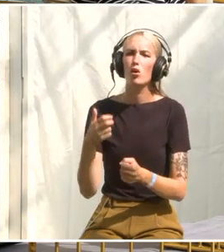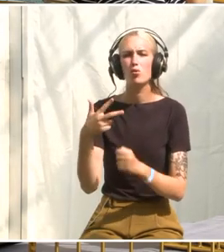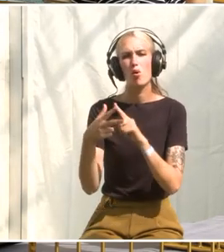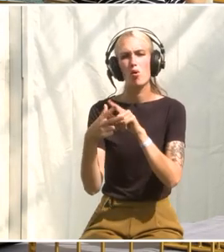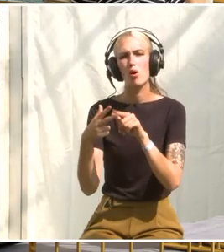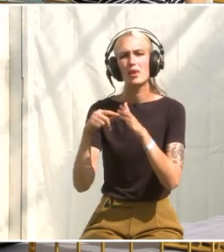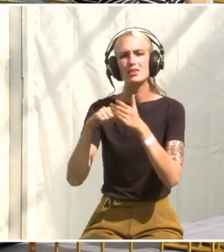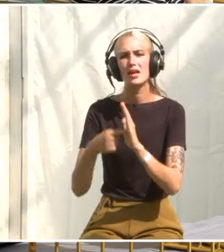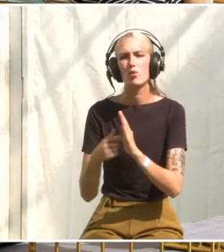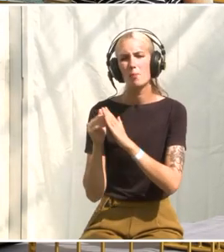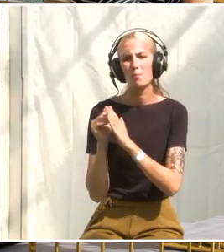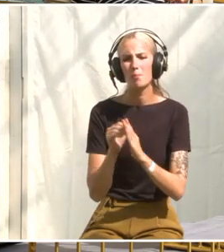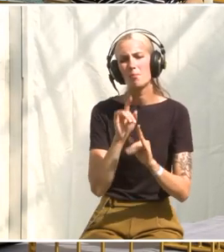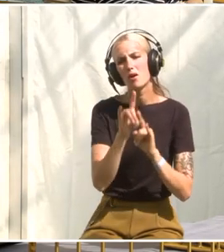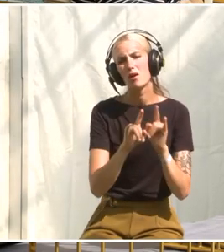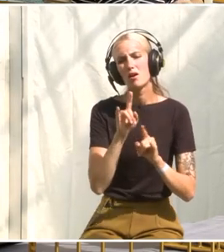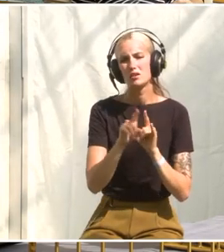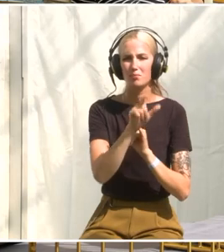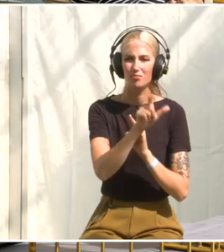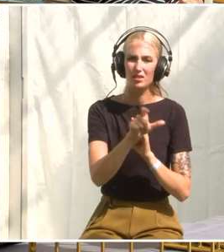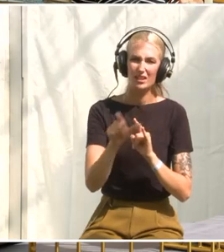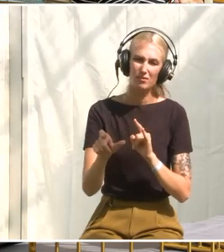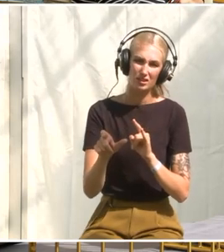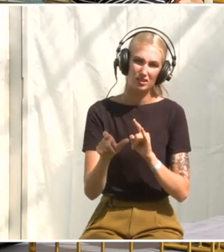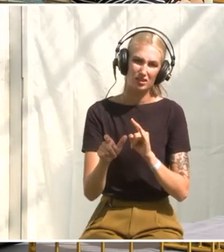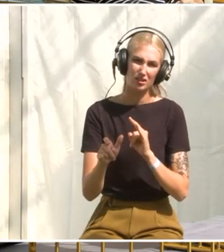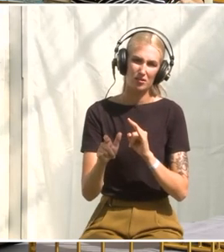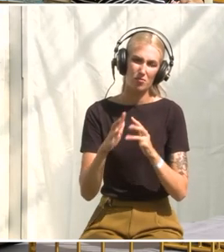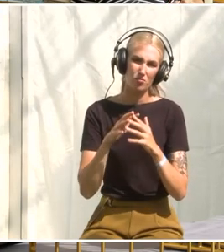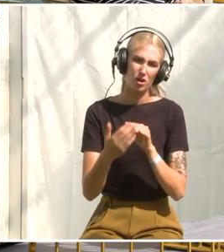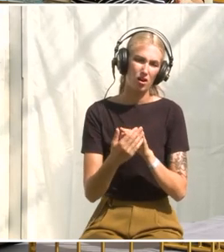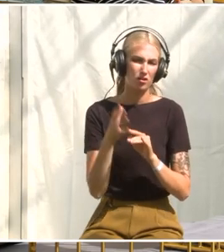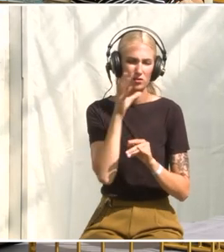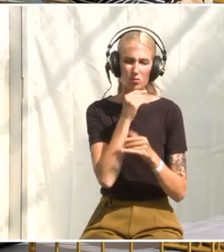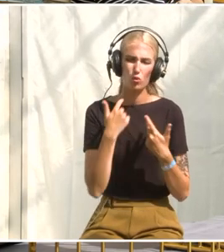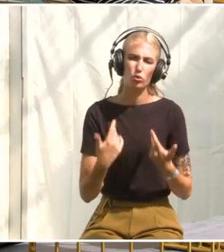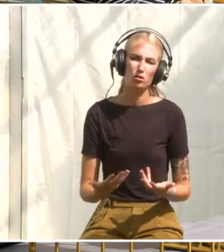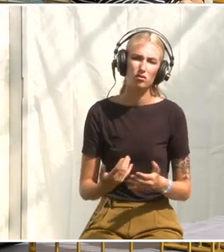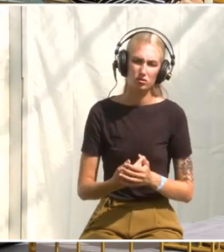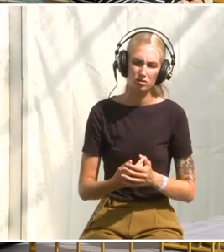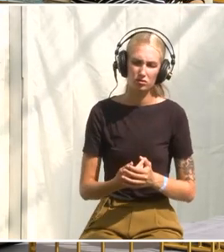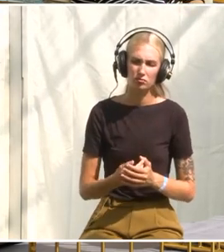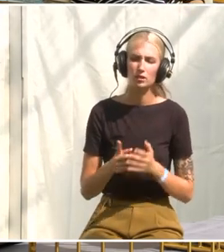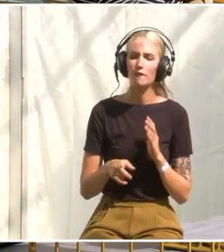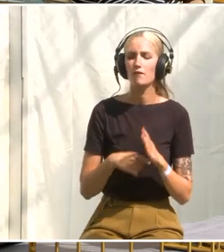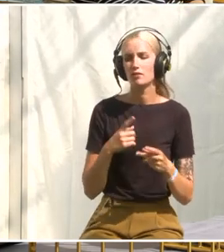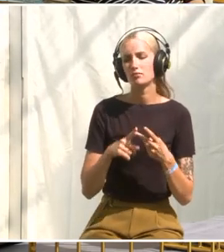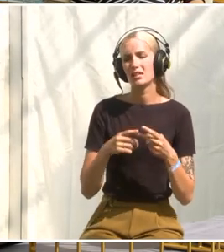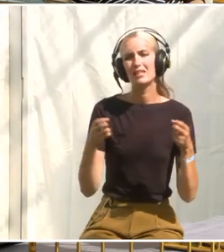people to the rural areas, could you do that? And then on top of that, how digital transition has affected